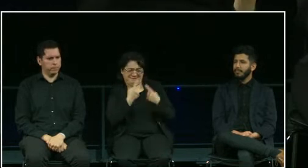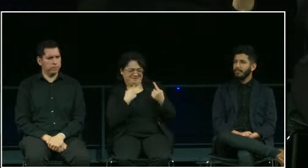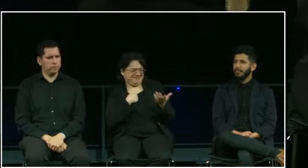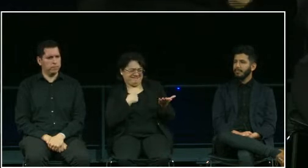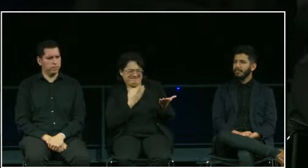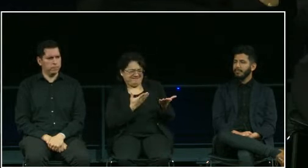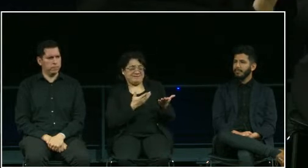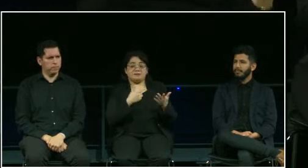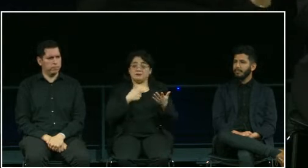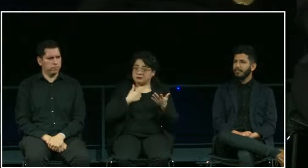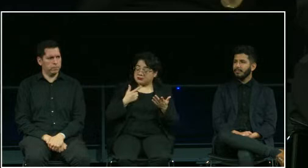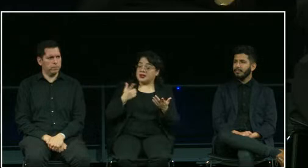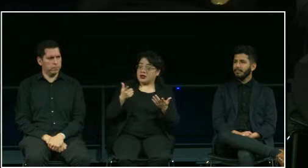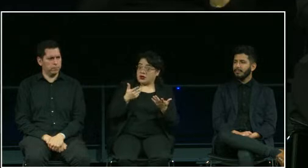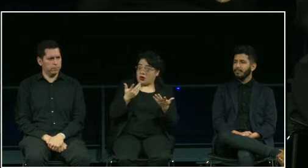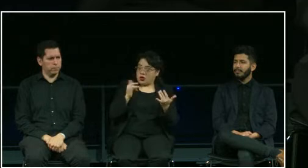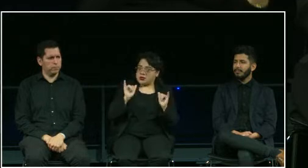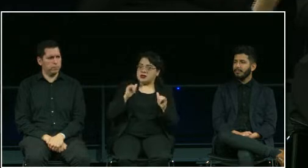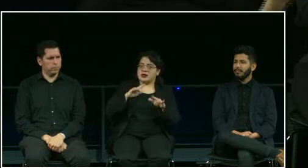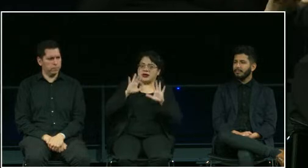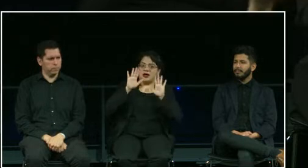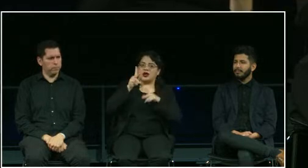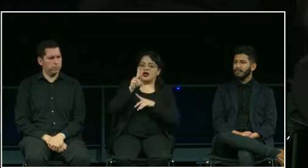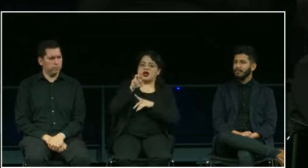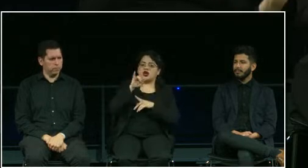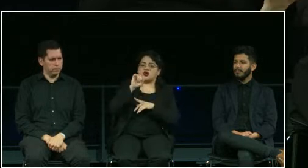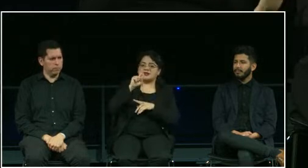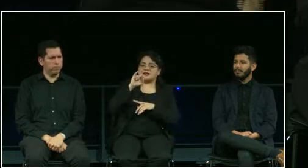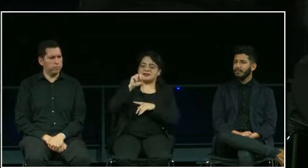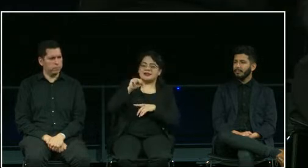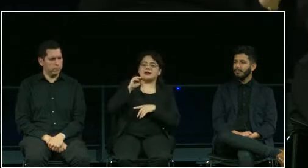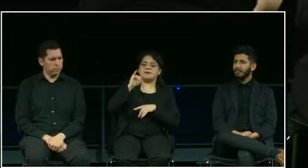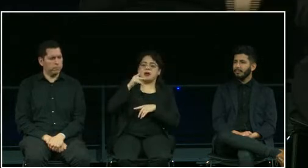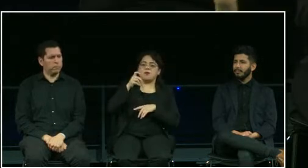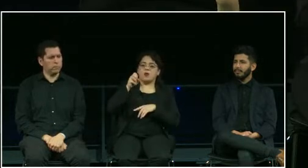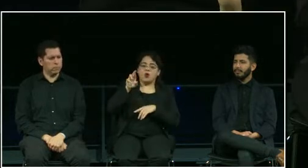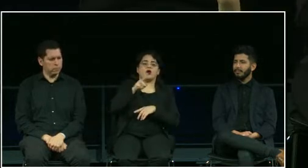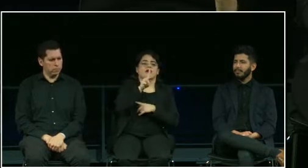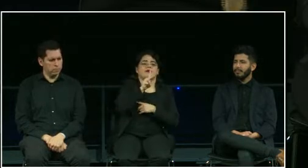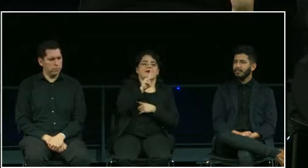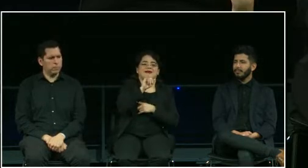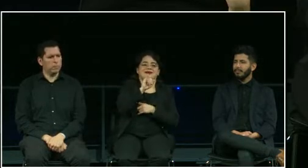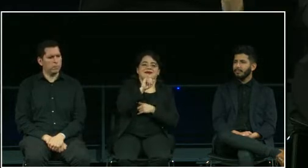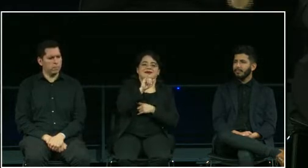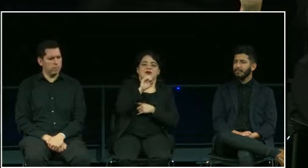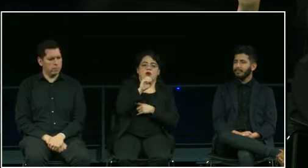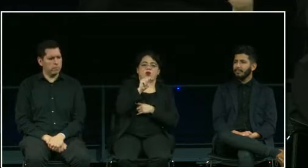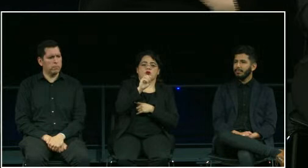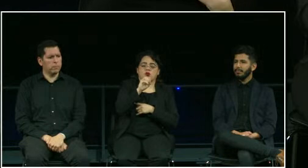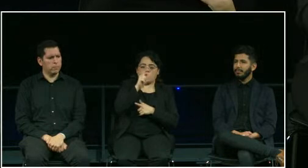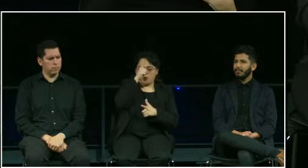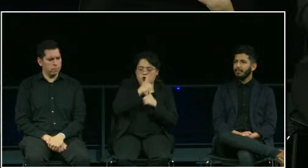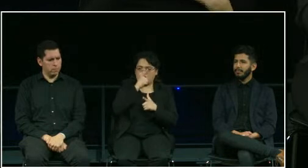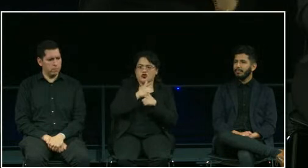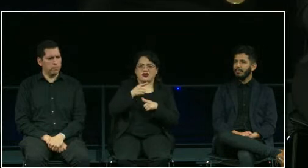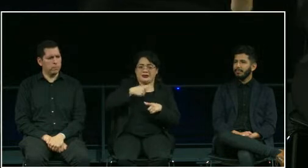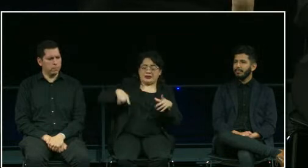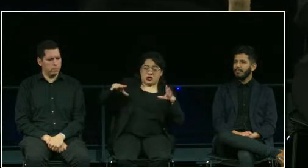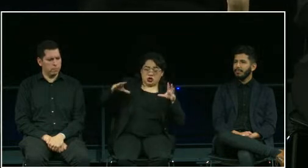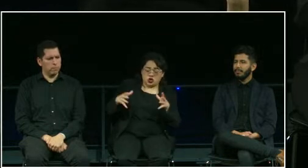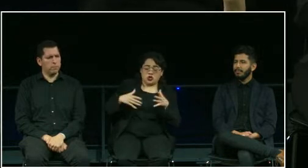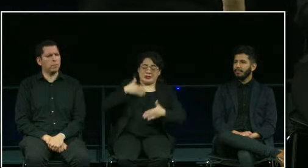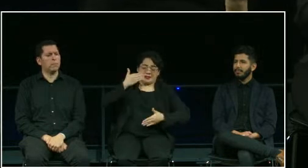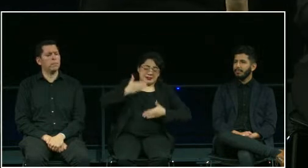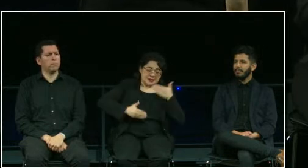this incredible team led by our animation director, Kirsten Lepore, and the Kyoto brothers, and the huge, incredible crew. And